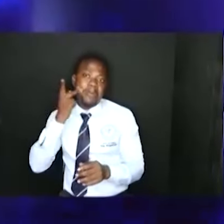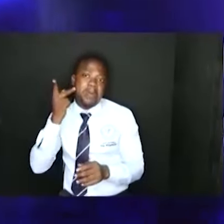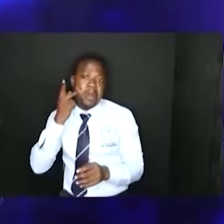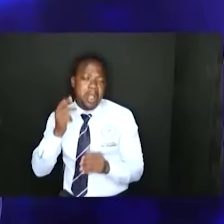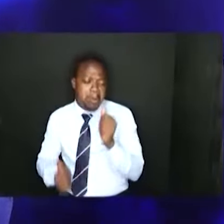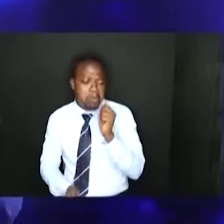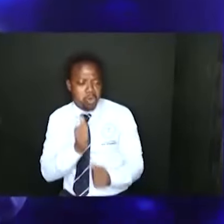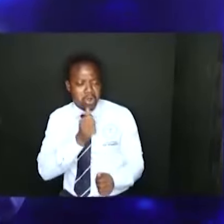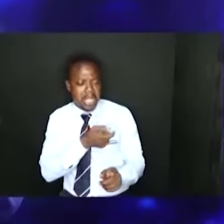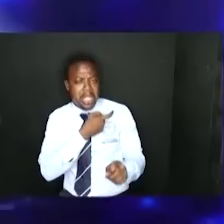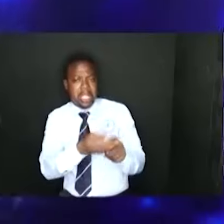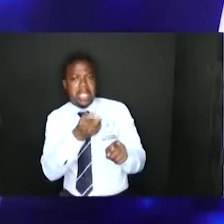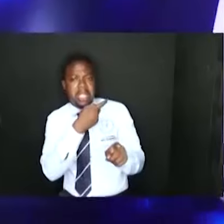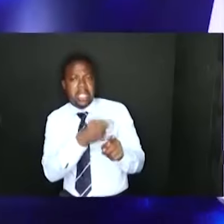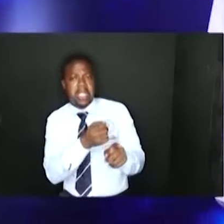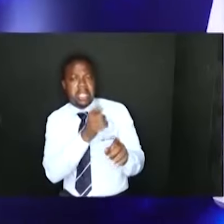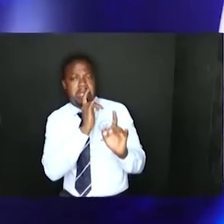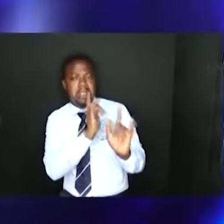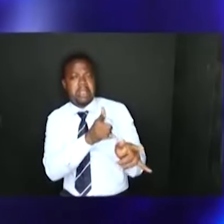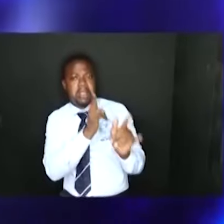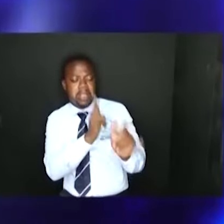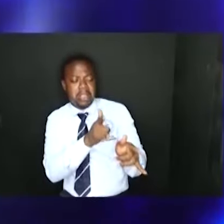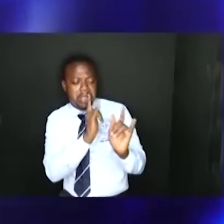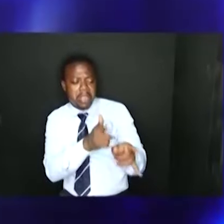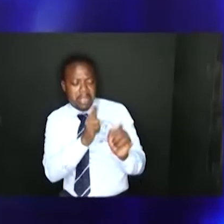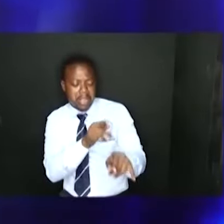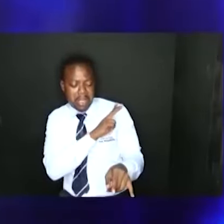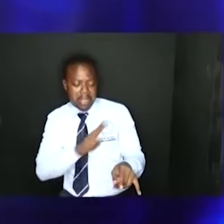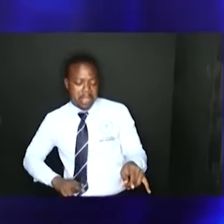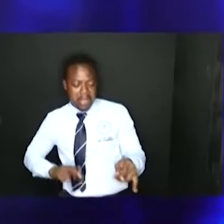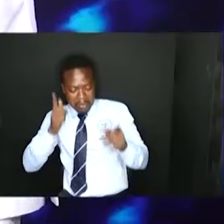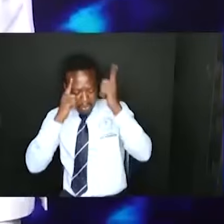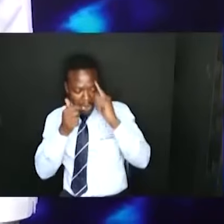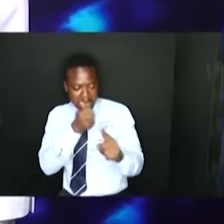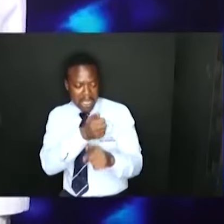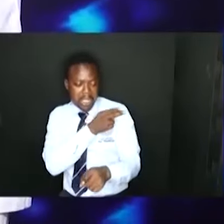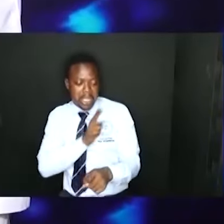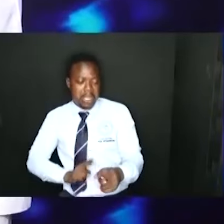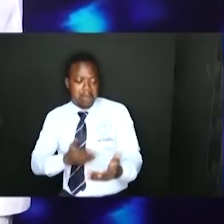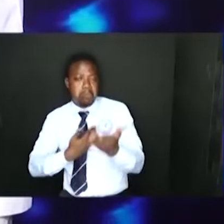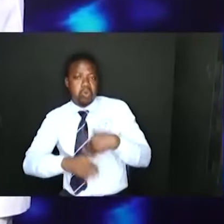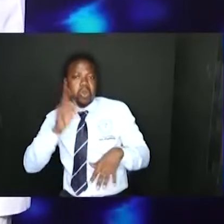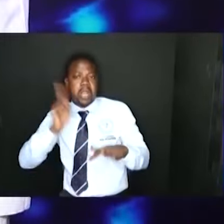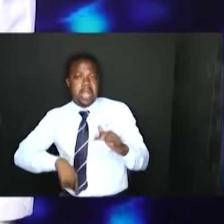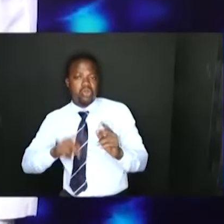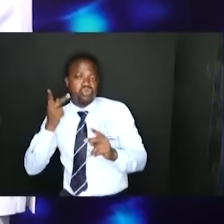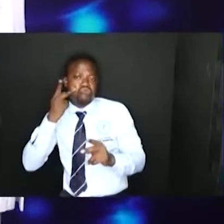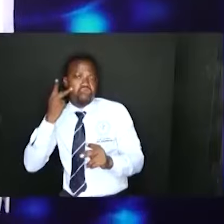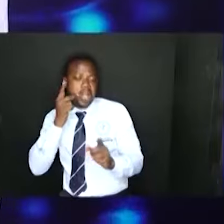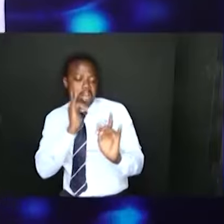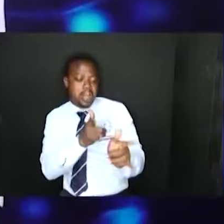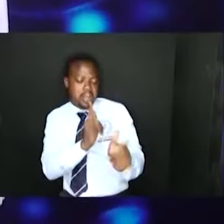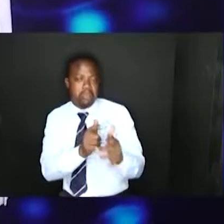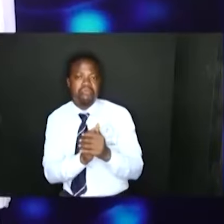will always tease Hannah because she was barren. And so Debiana Penina or the Hannah Awa Sereno.